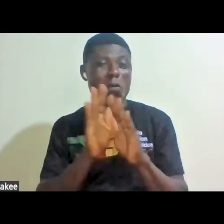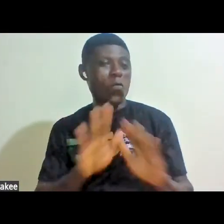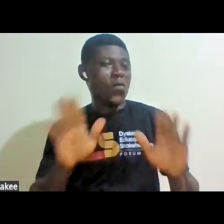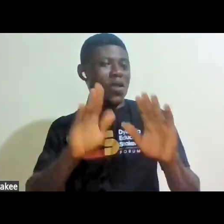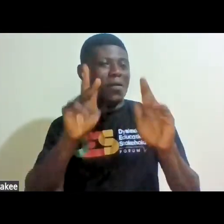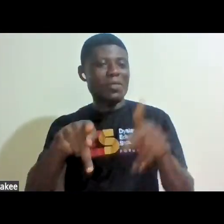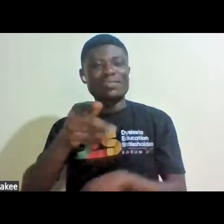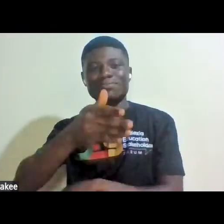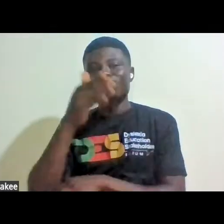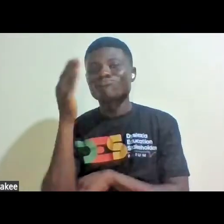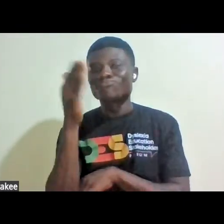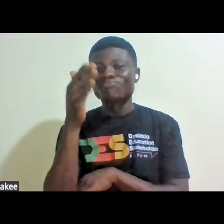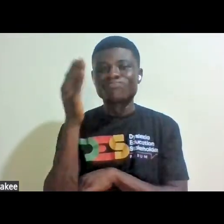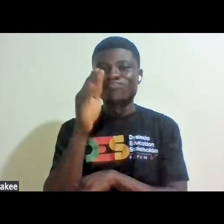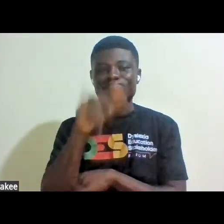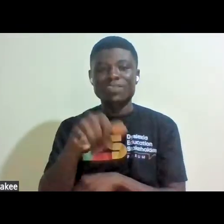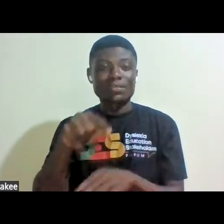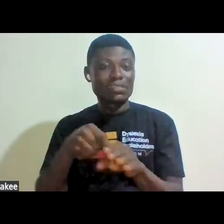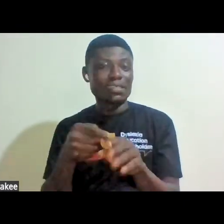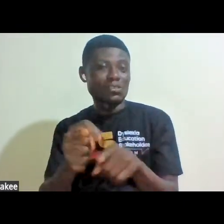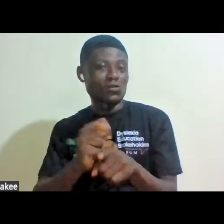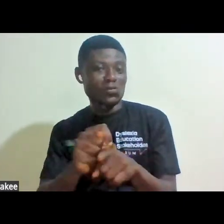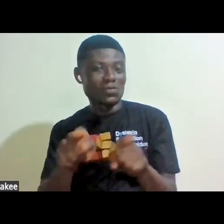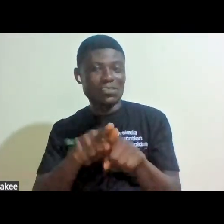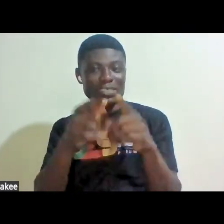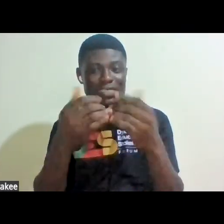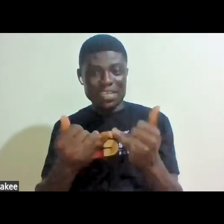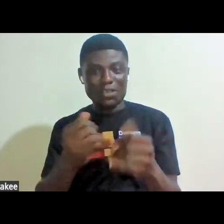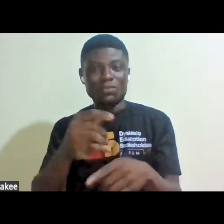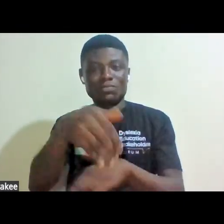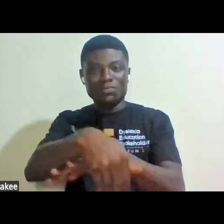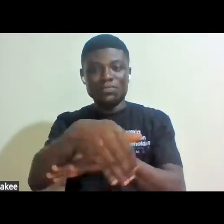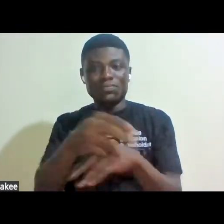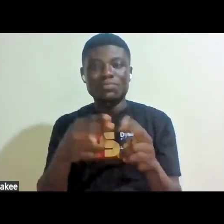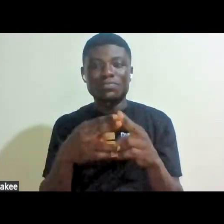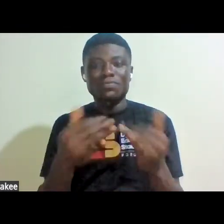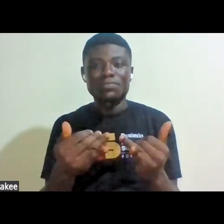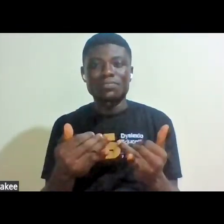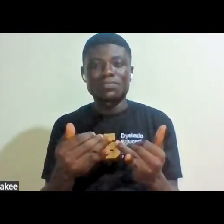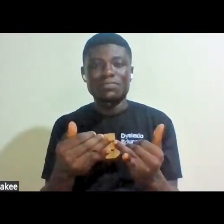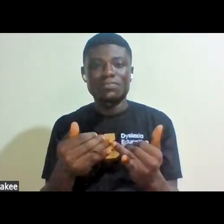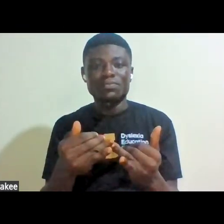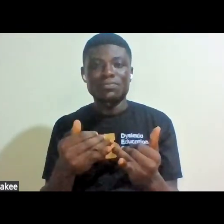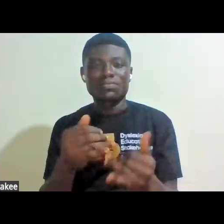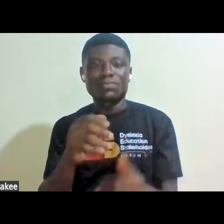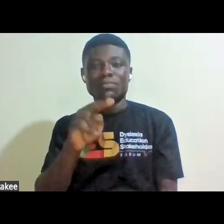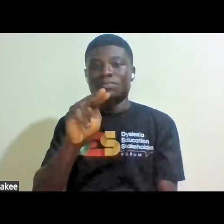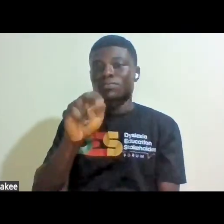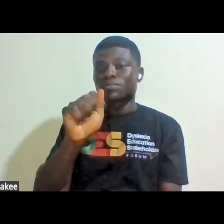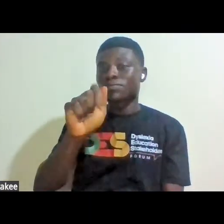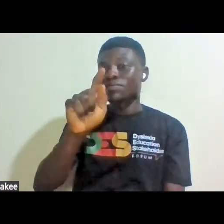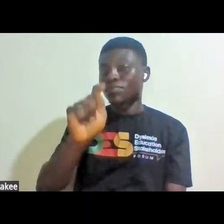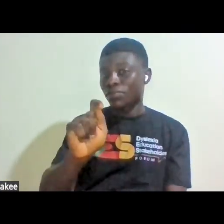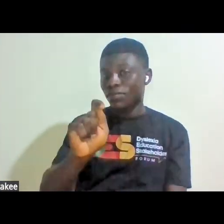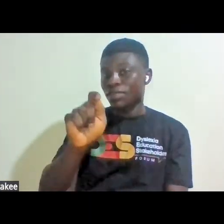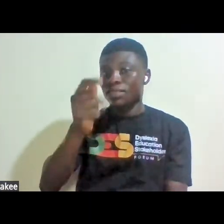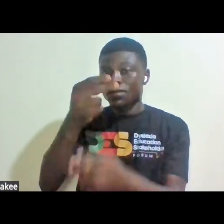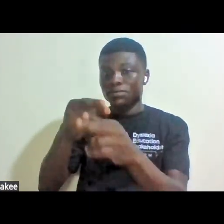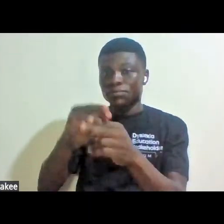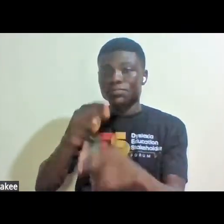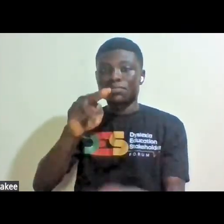facilitator taking on this training this evening. So Nathaniel Nat Hawley, MSc, is